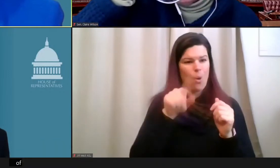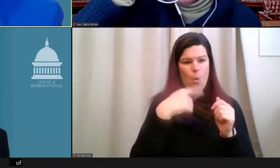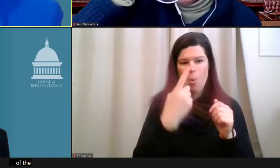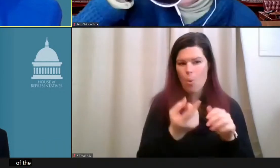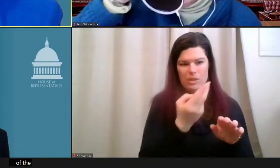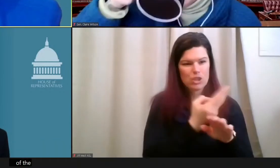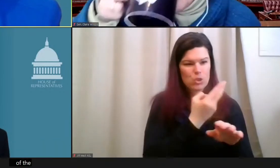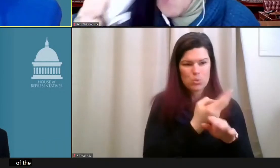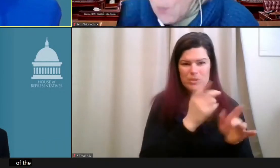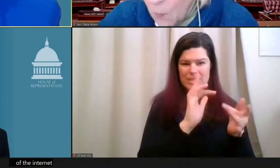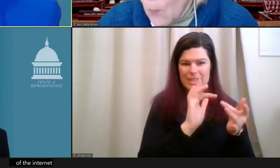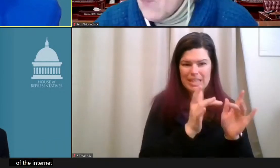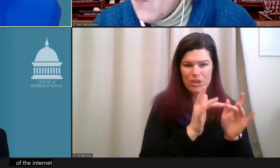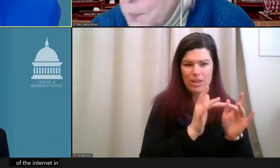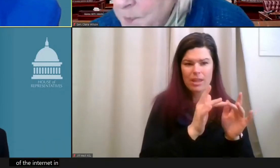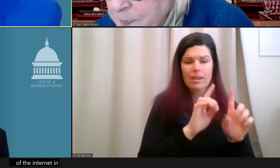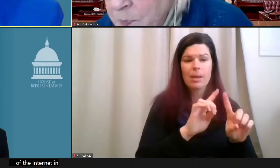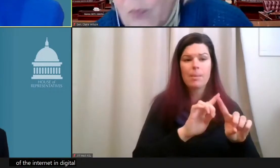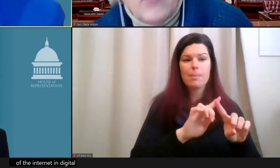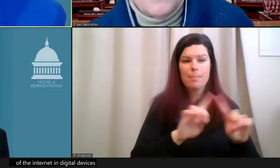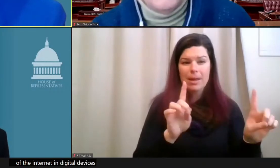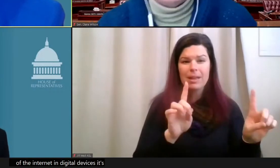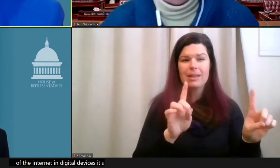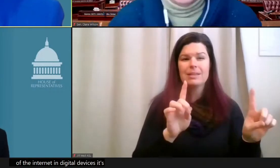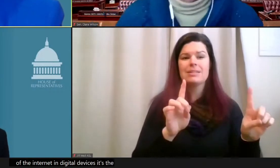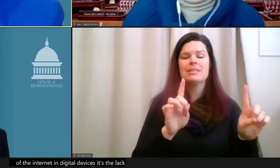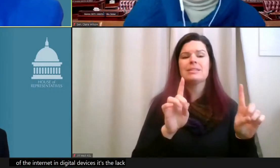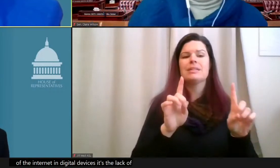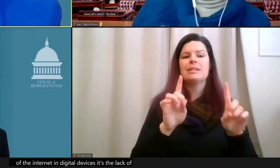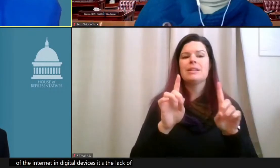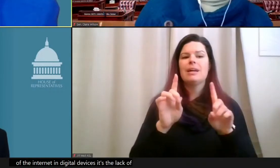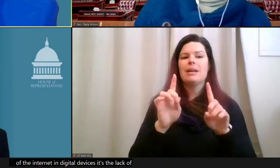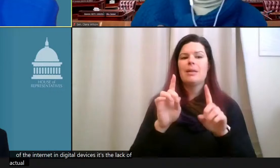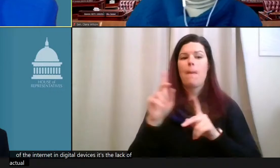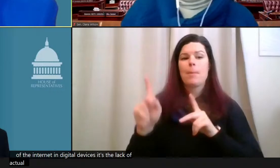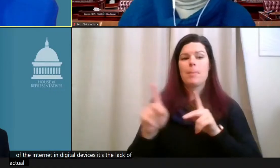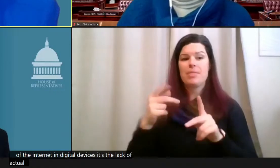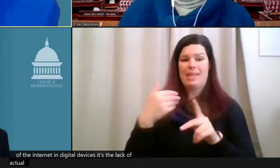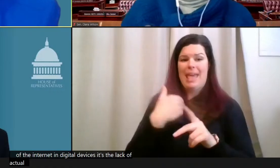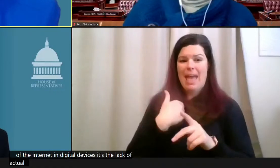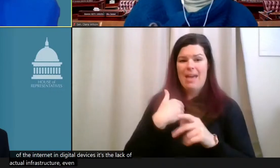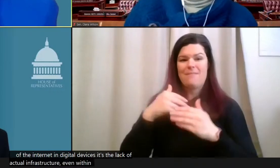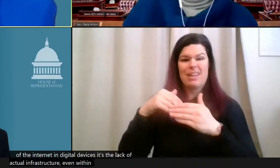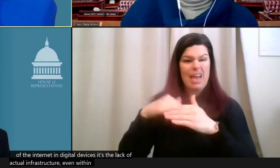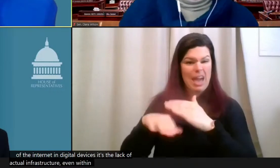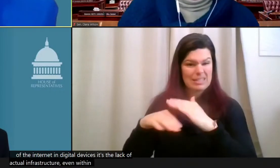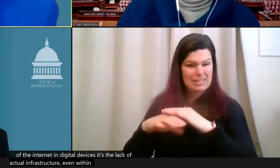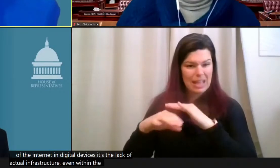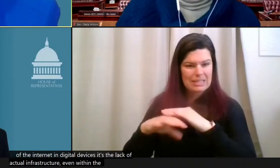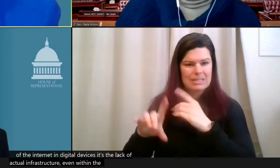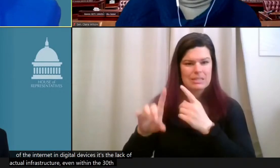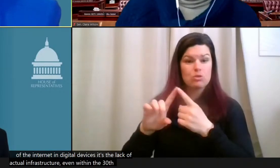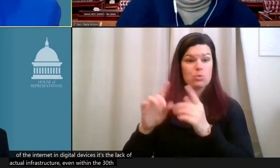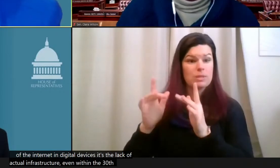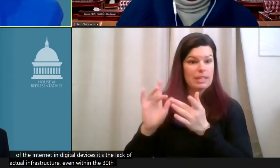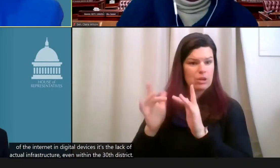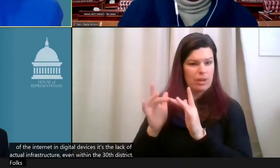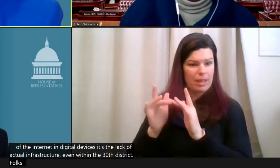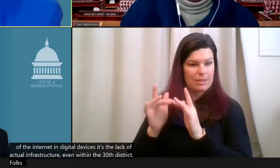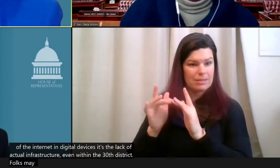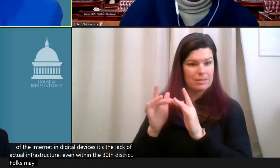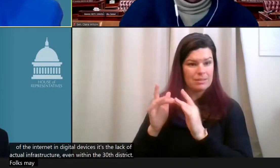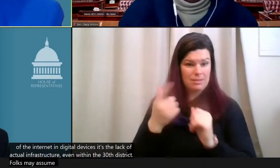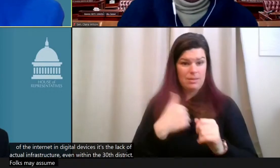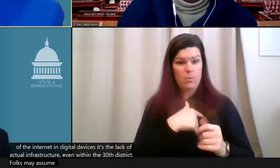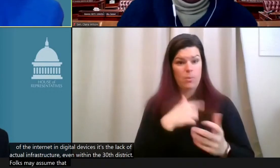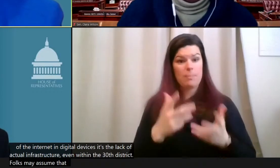digital devices, it's the lack of actual infrastructure, even within the 30th district. Folks may assume that everyone had